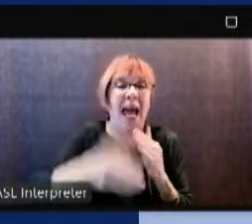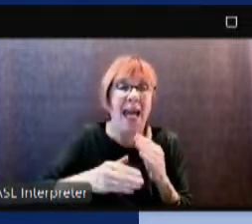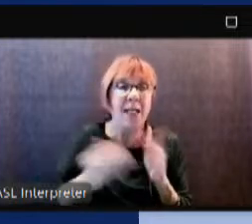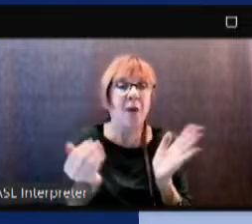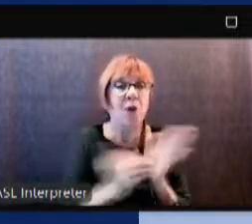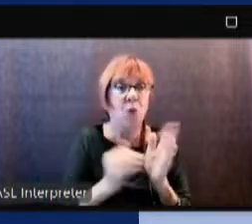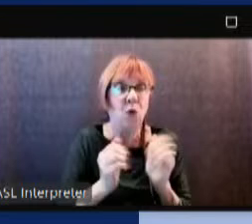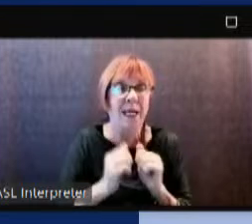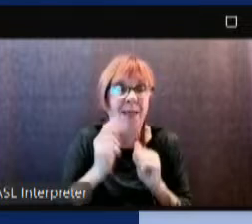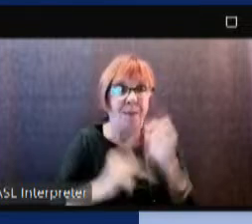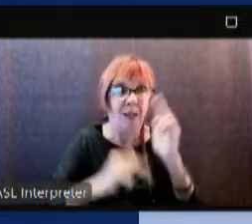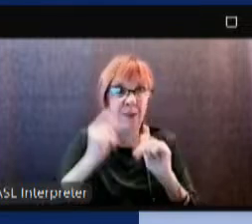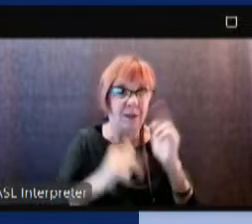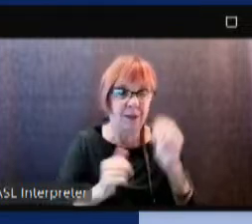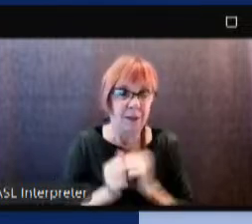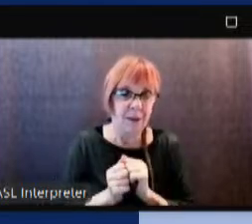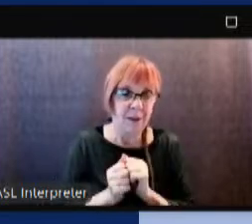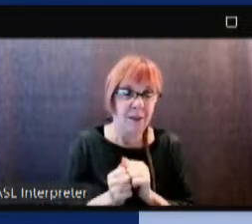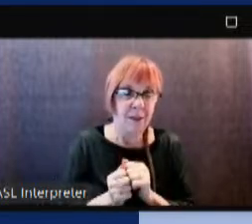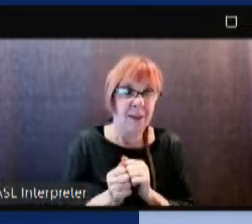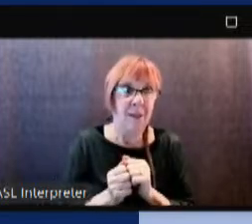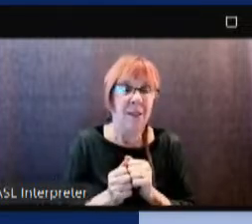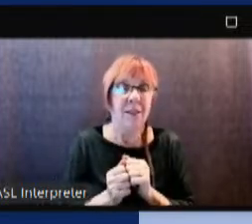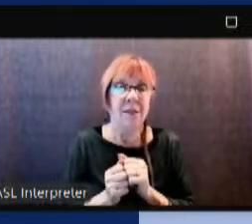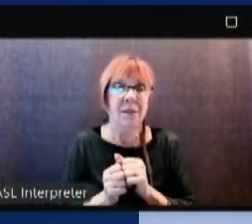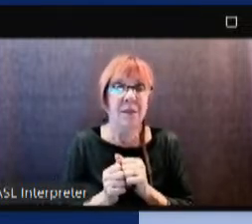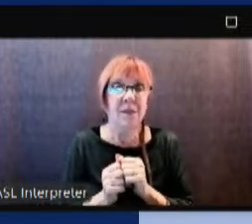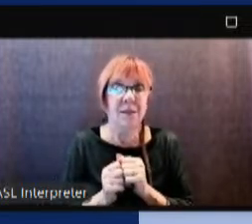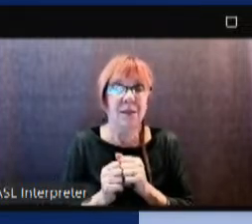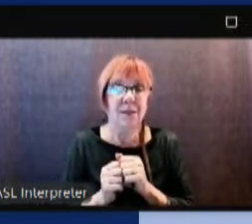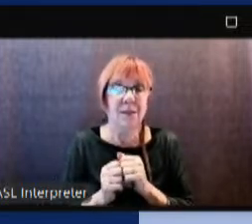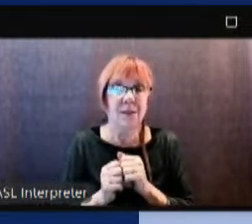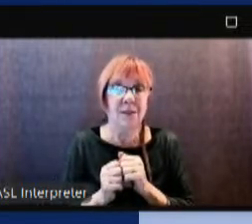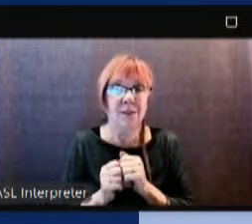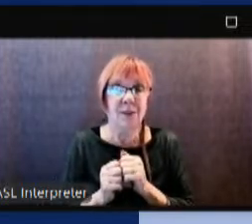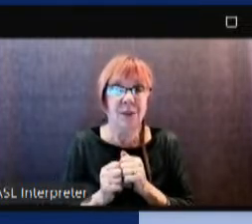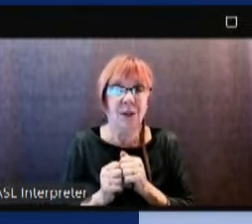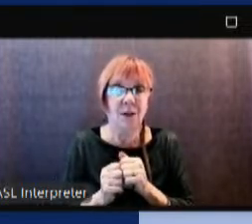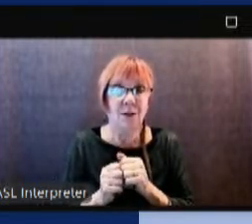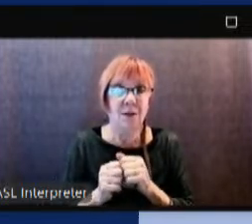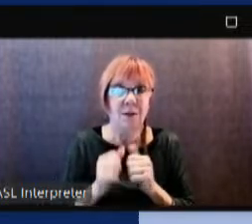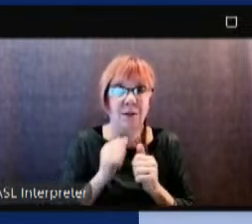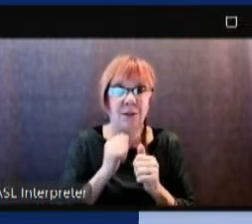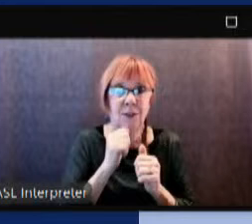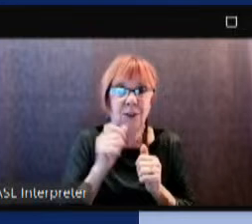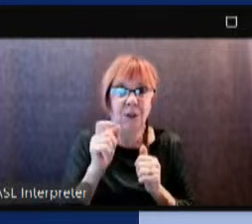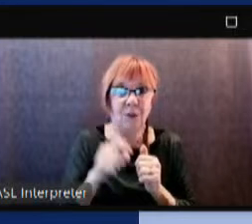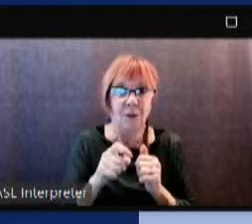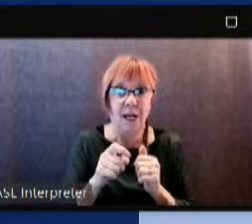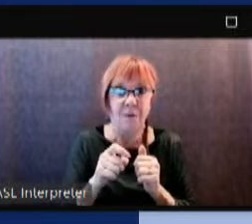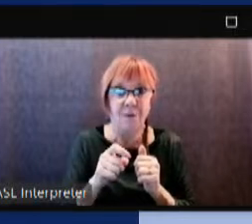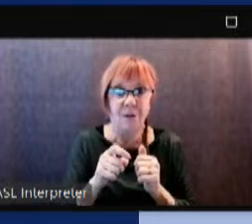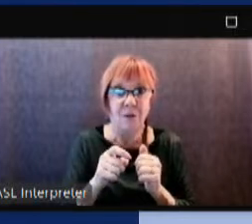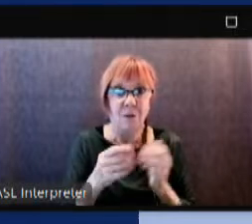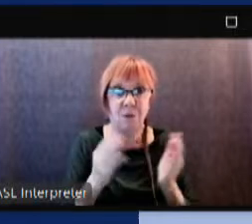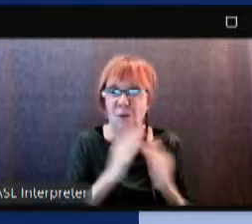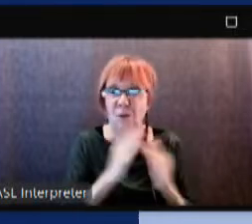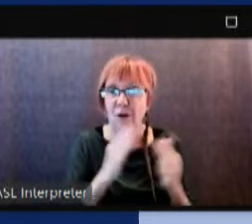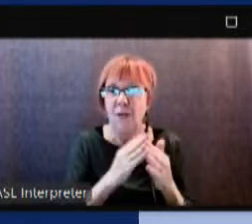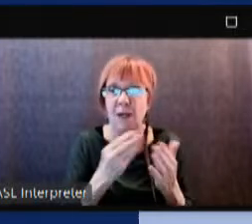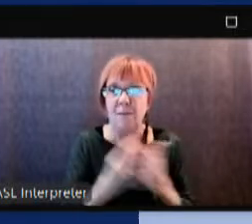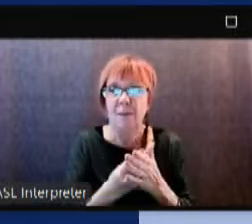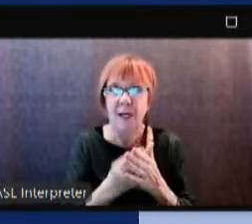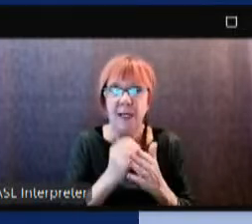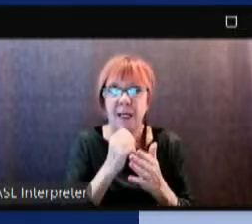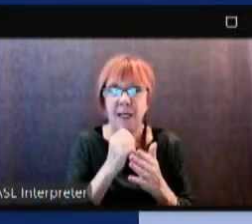to worry about, having that debris removal paid out and not having anything left over for debris removal that wasn't removed, and take care of